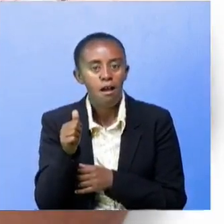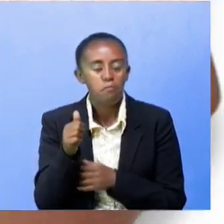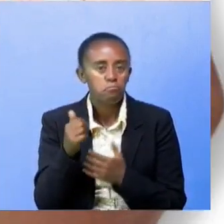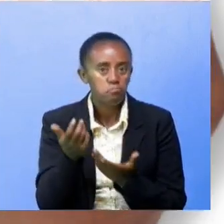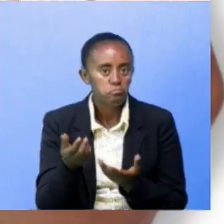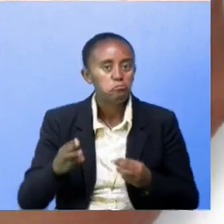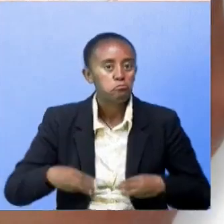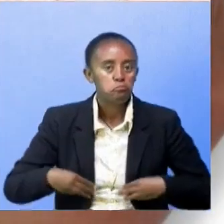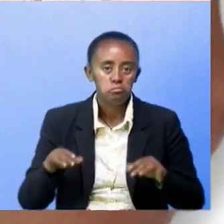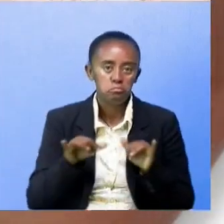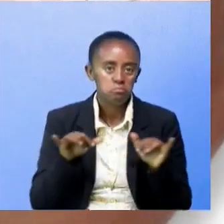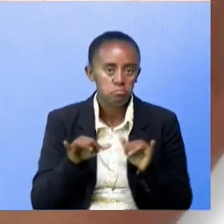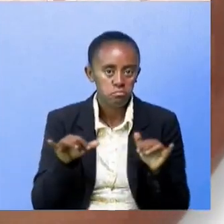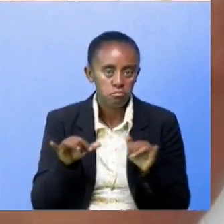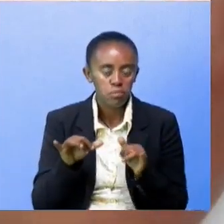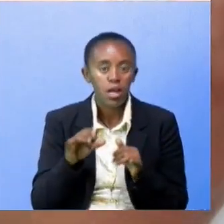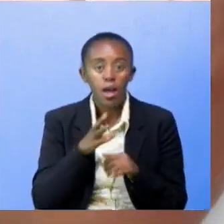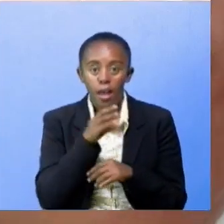and